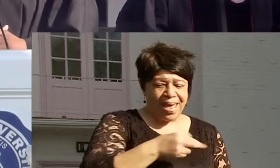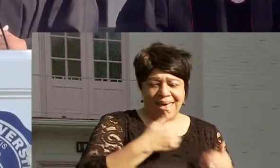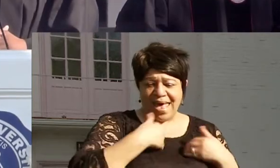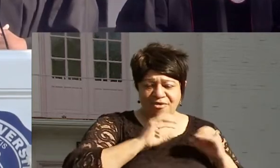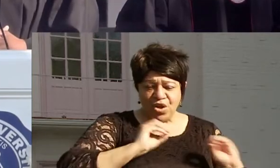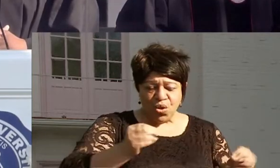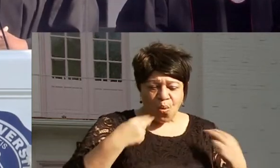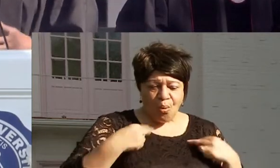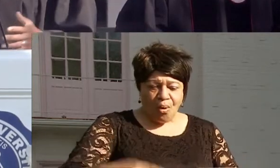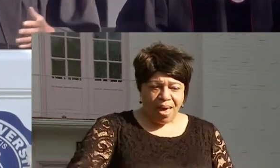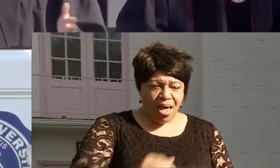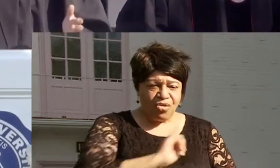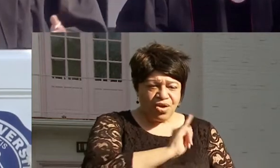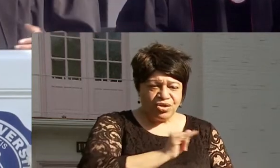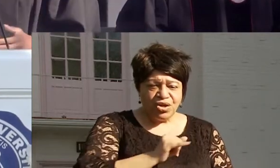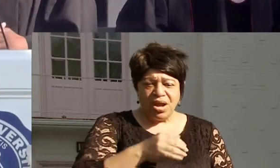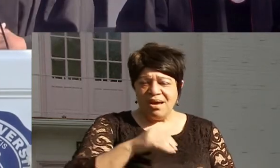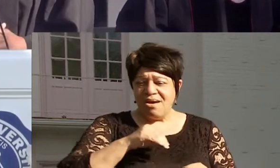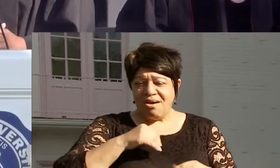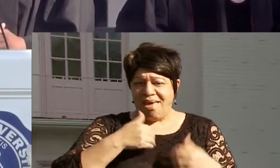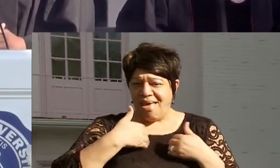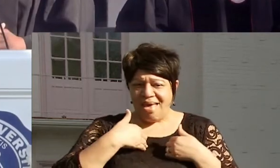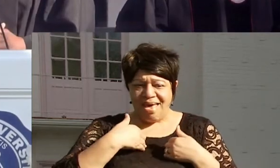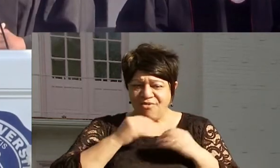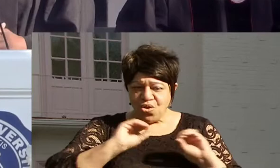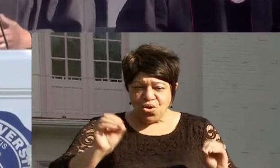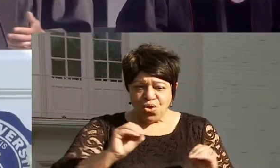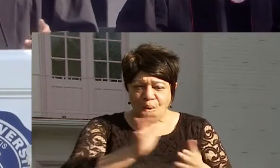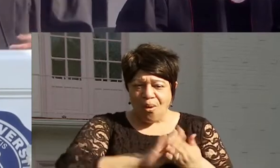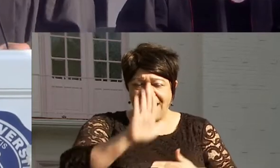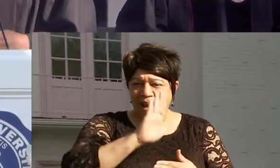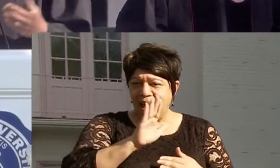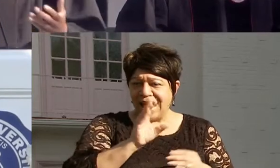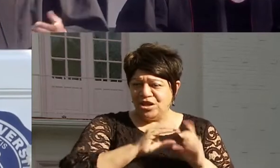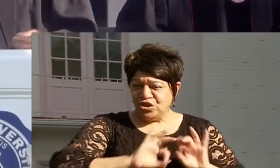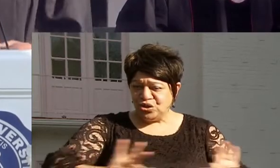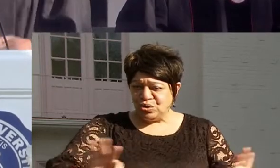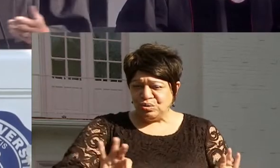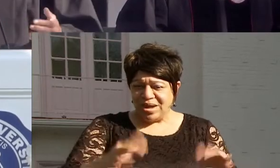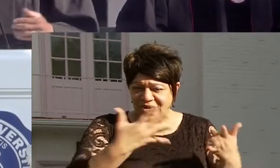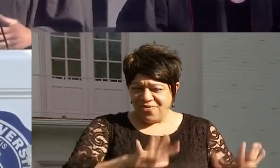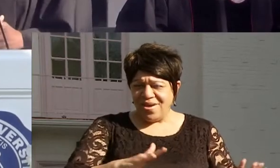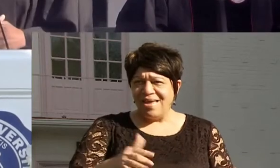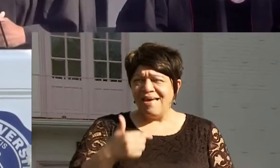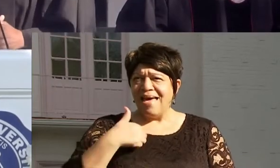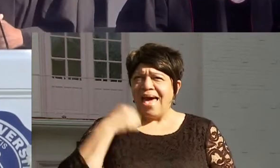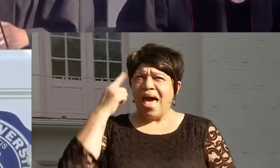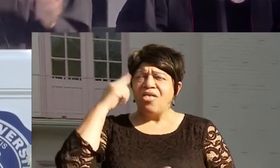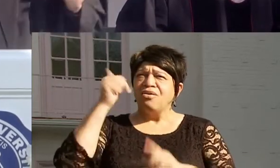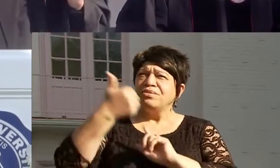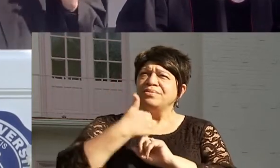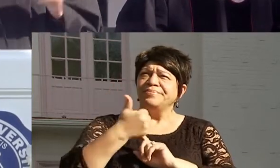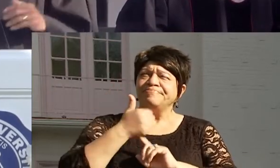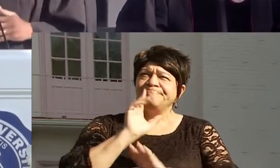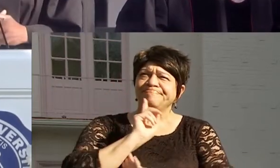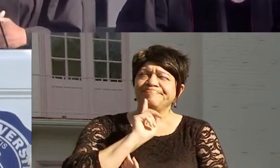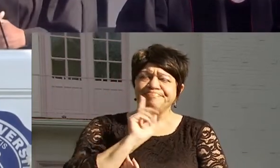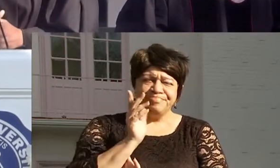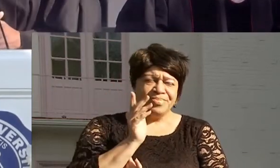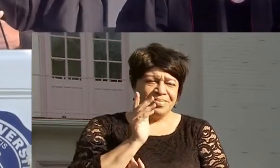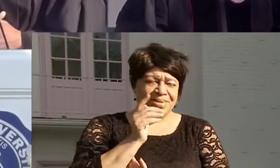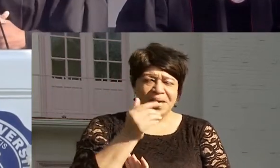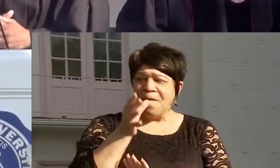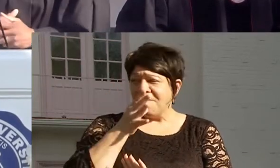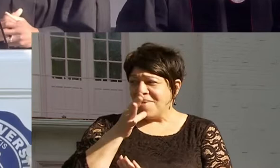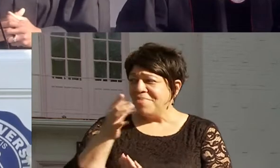having a college degree were over. I got comfortable. I got ahead of myself. I thought to myself, Mama, I made